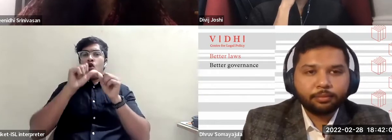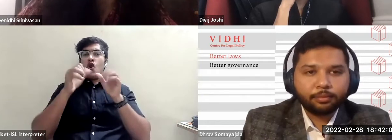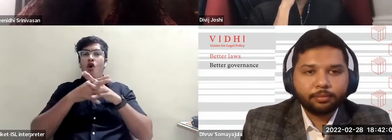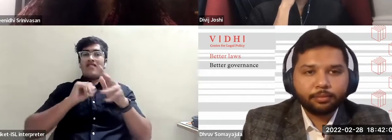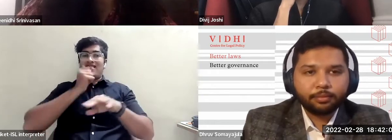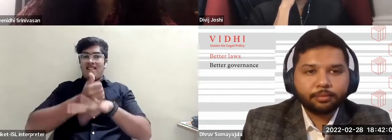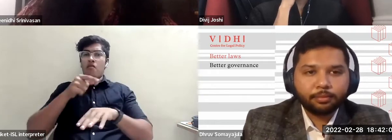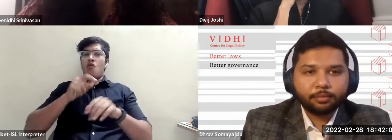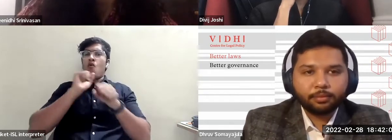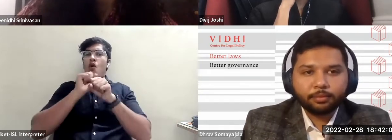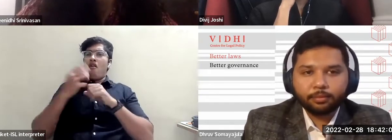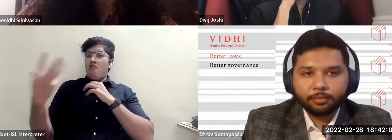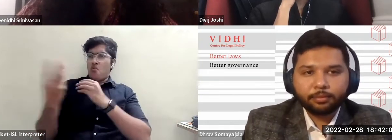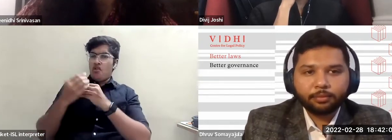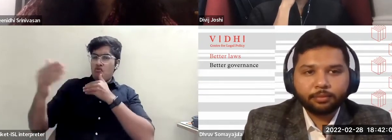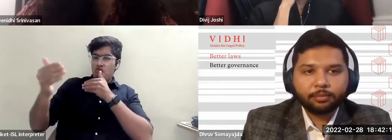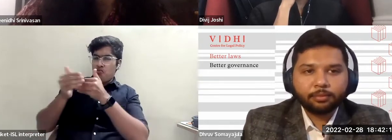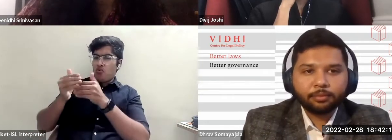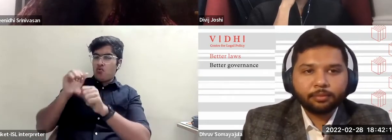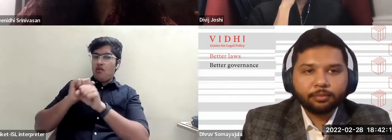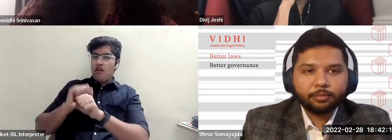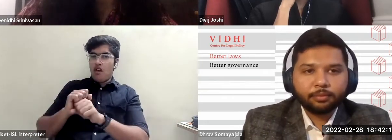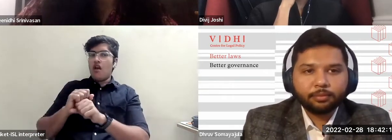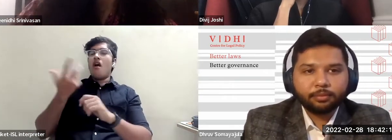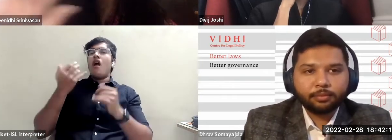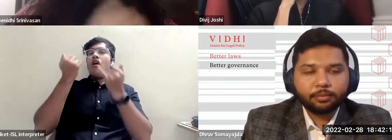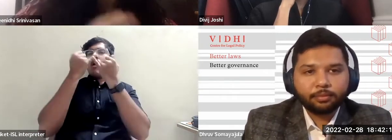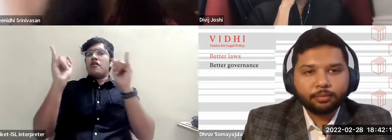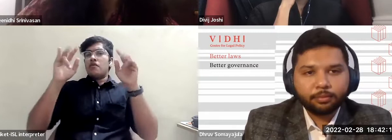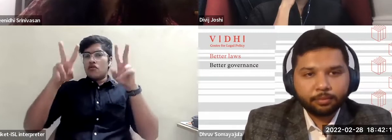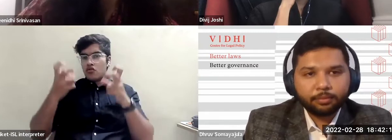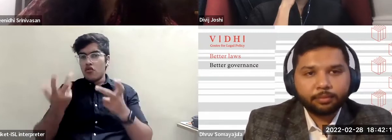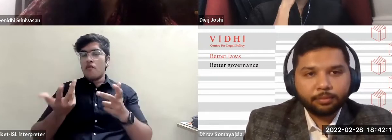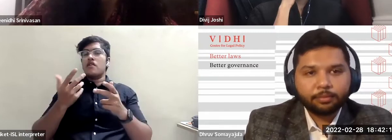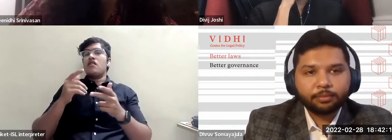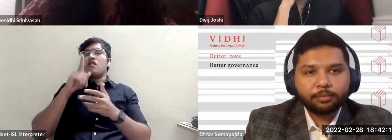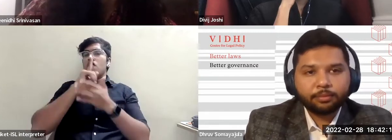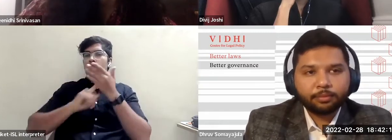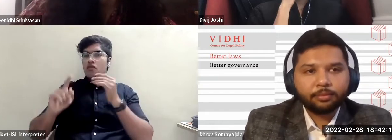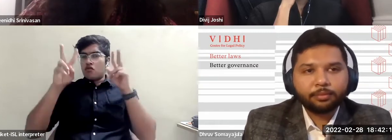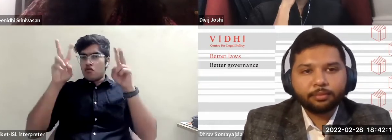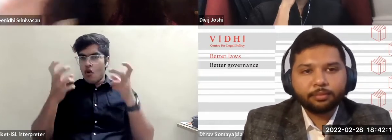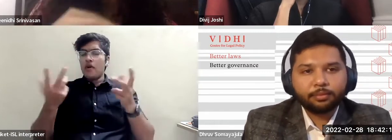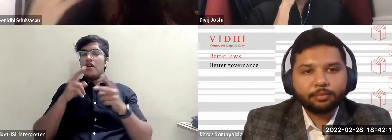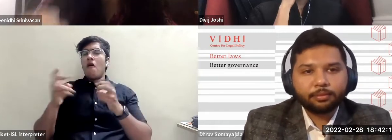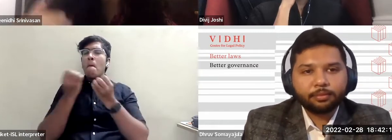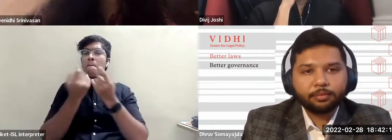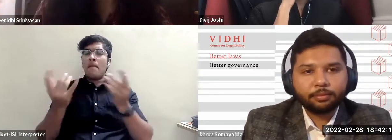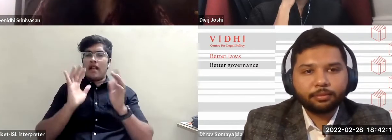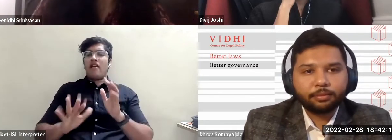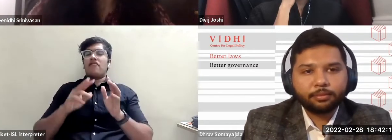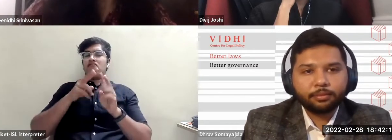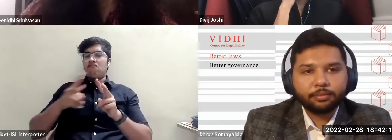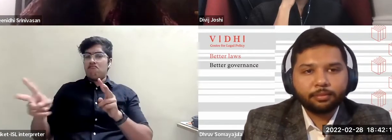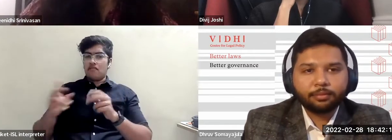these standards, be it for anonymization or for just how the law interacts with them. In the